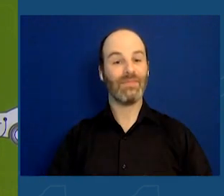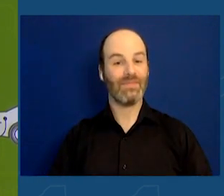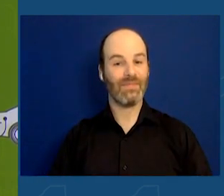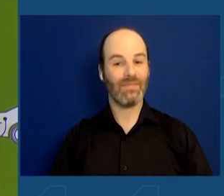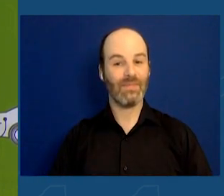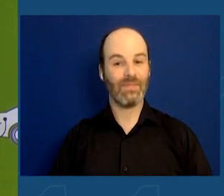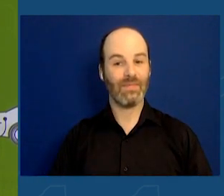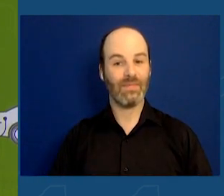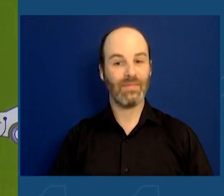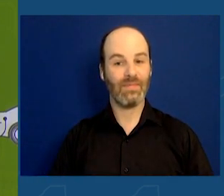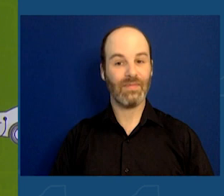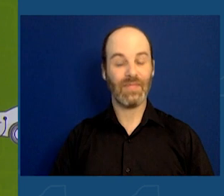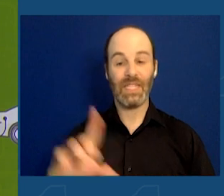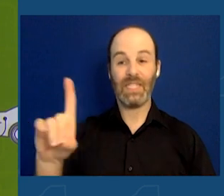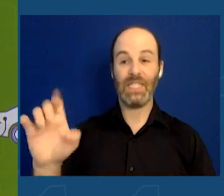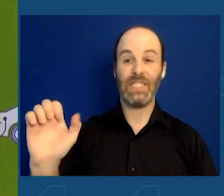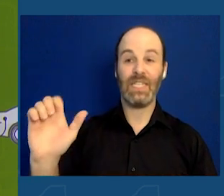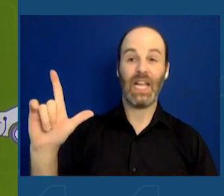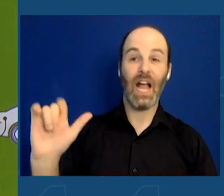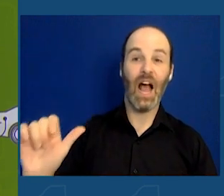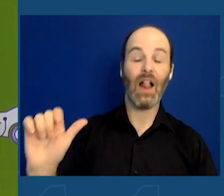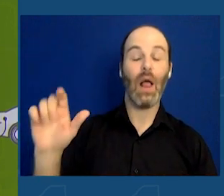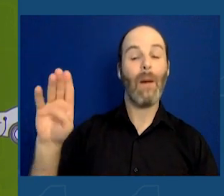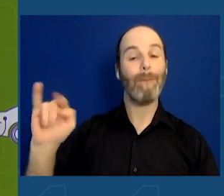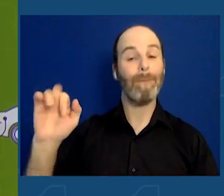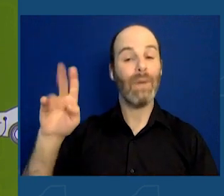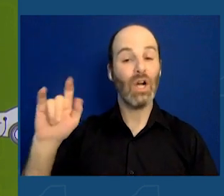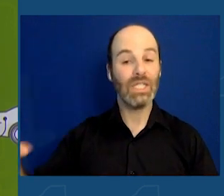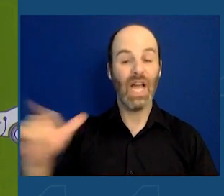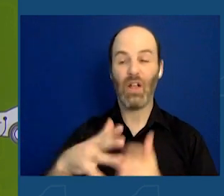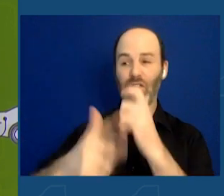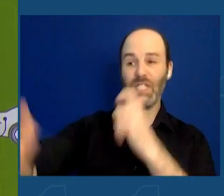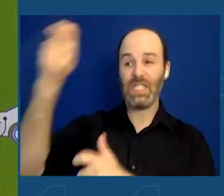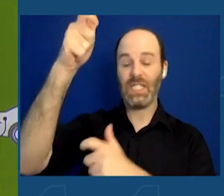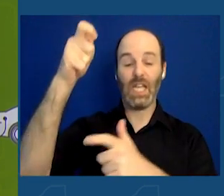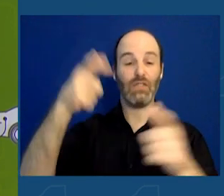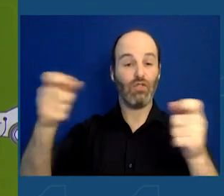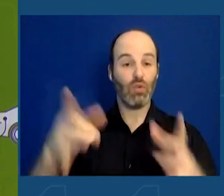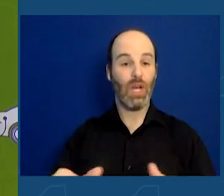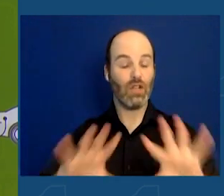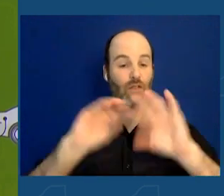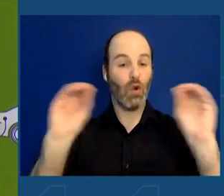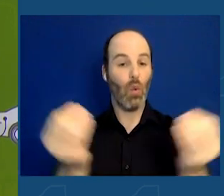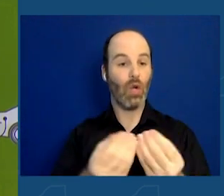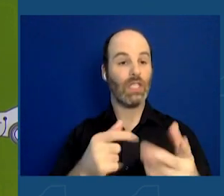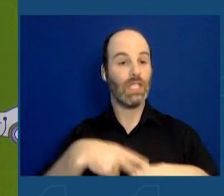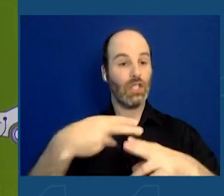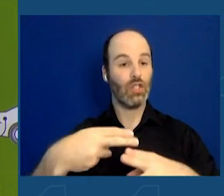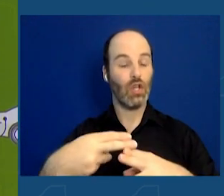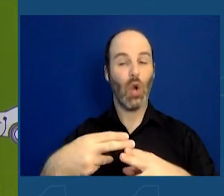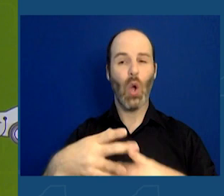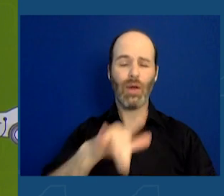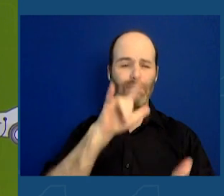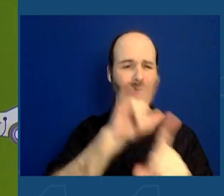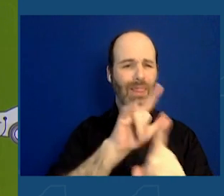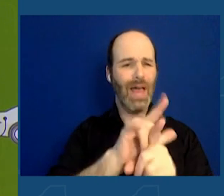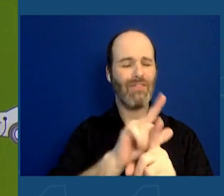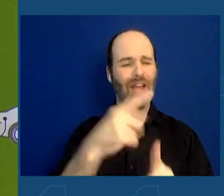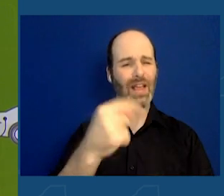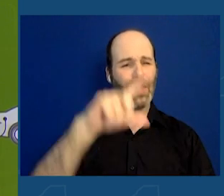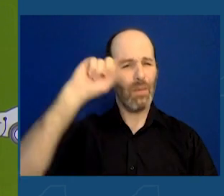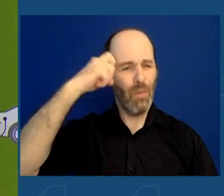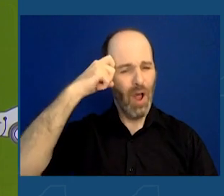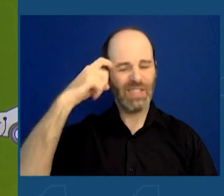Nicole Martel, you'll be hearing from her, the executive director of an organization that we all agree with. It's called Loving the Bronx. How can you